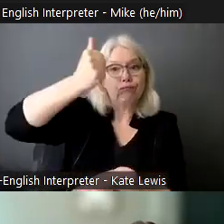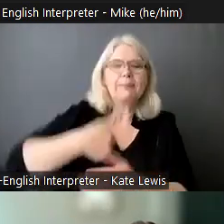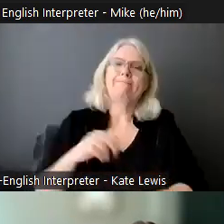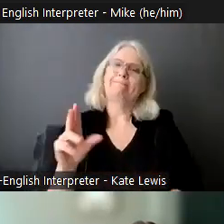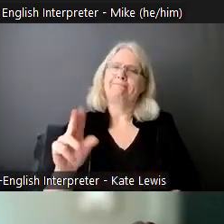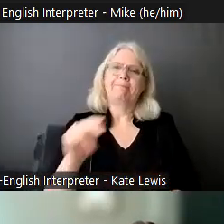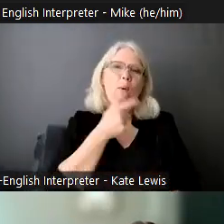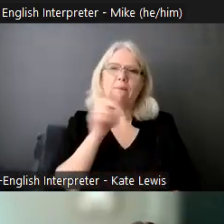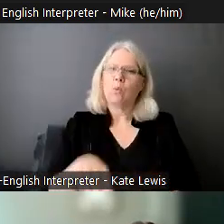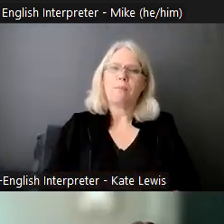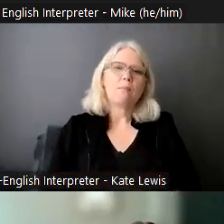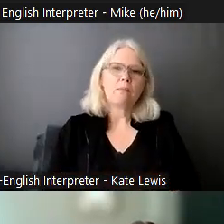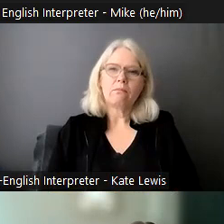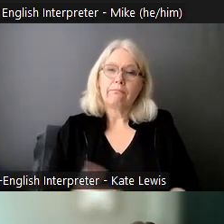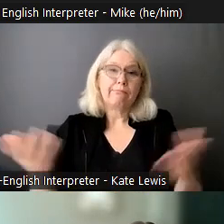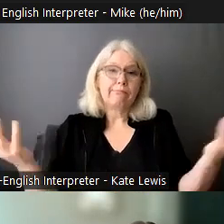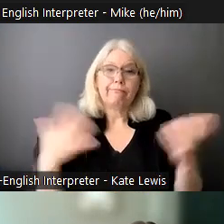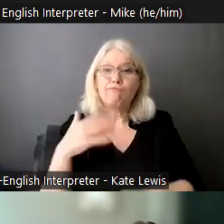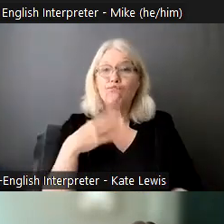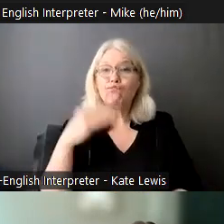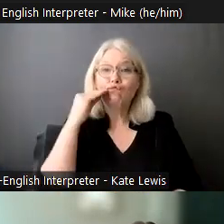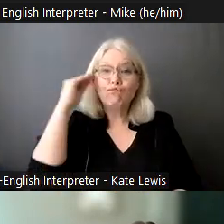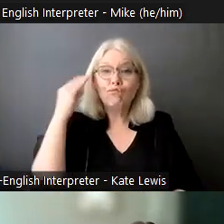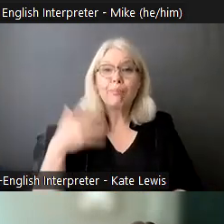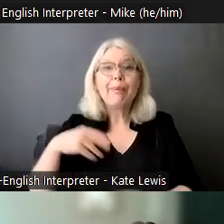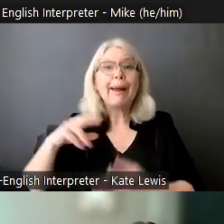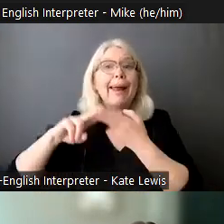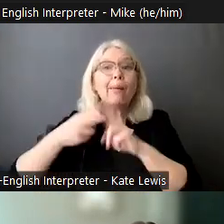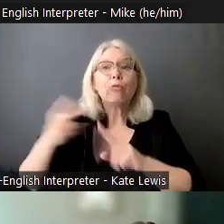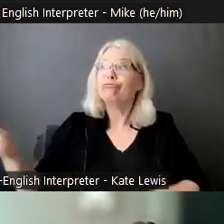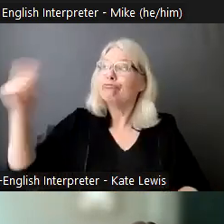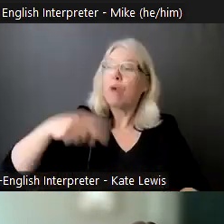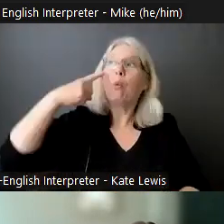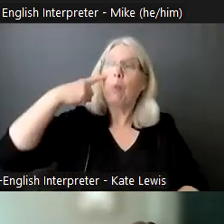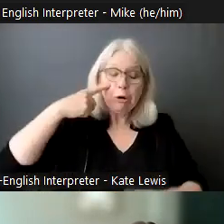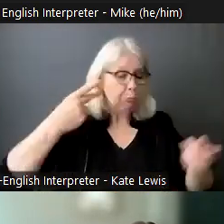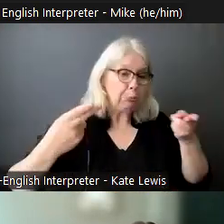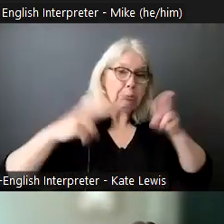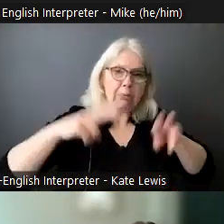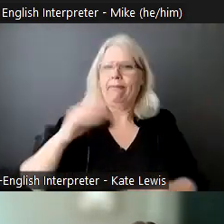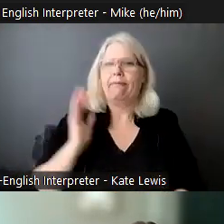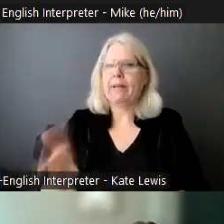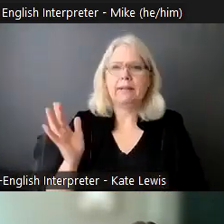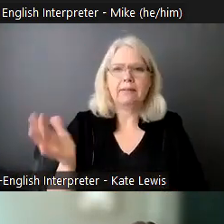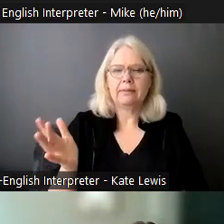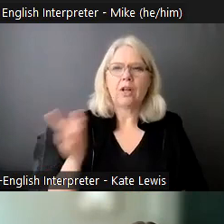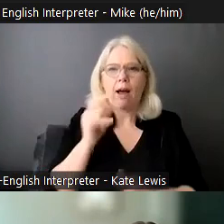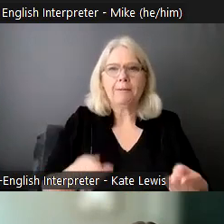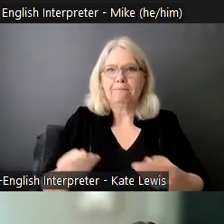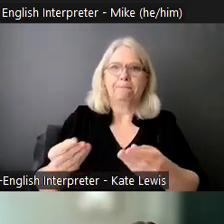notarized. You can sign it at your kitchen table with your neighbors as your witnesses, and that would be valid. You don't need to take it